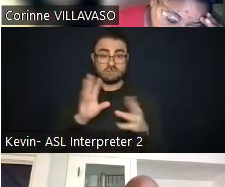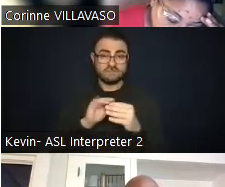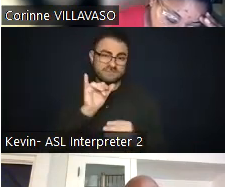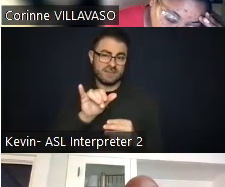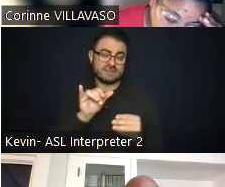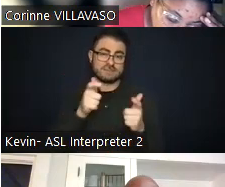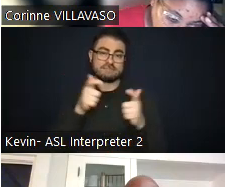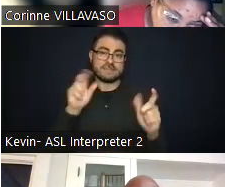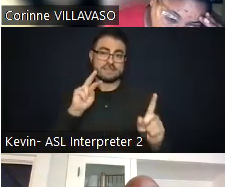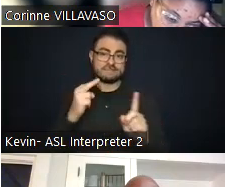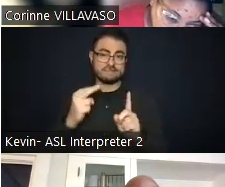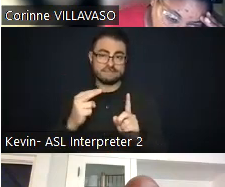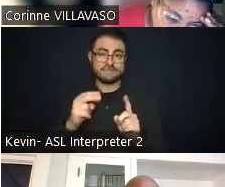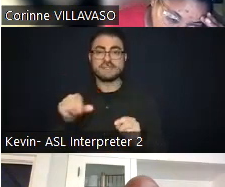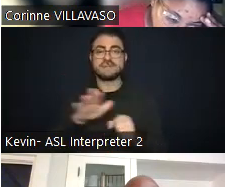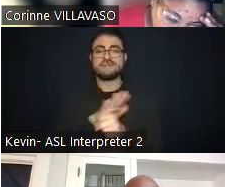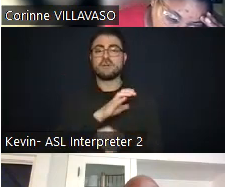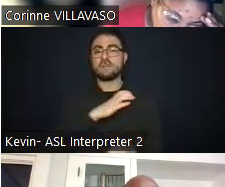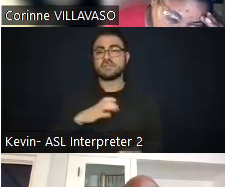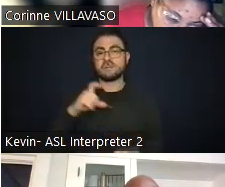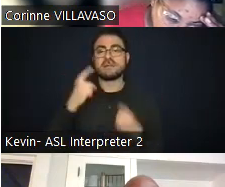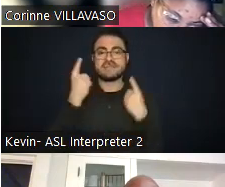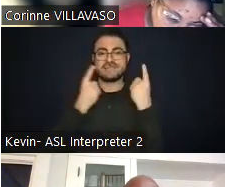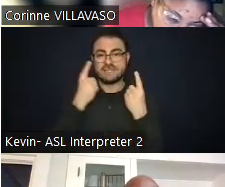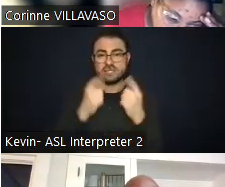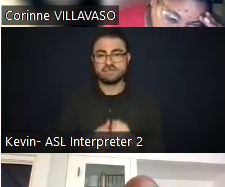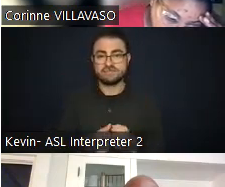that the full commission should consider.